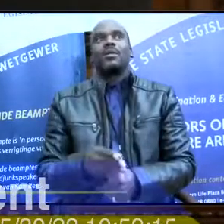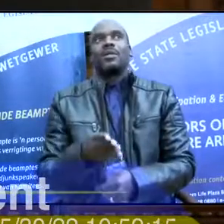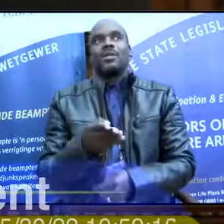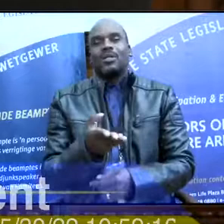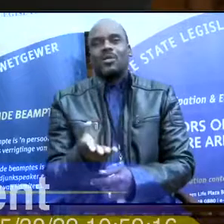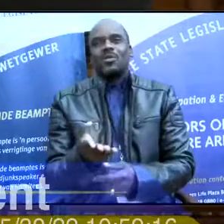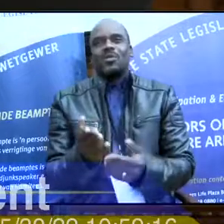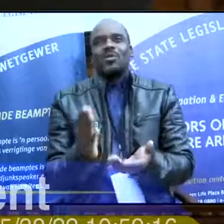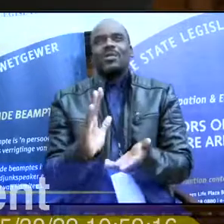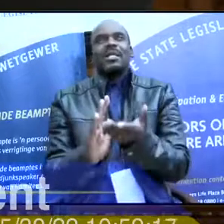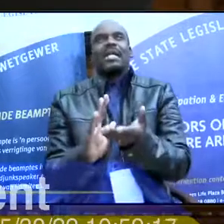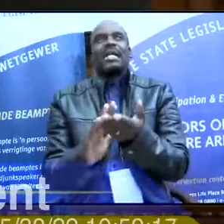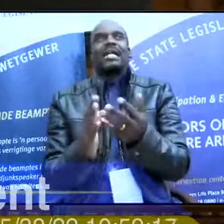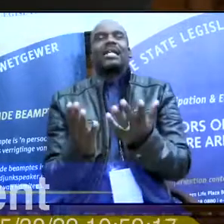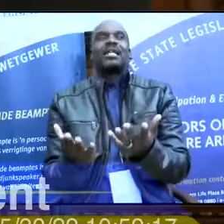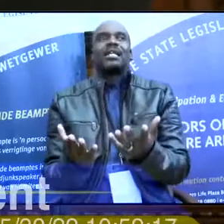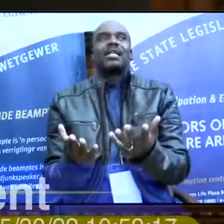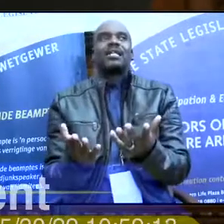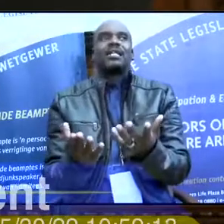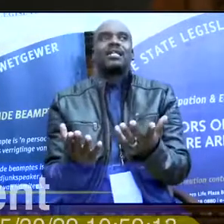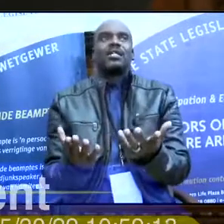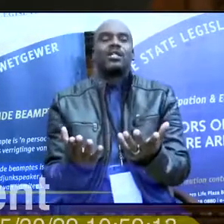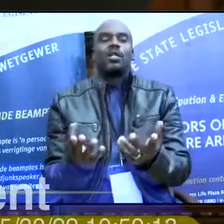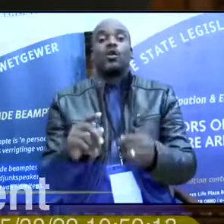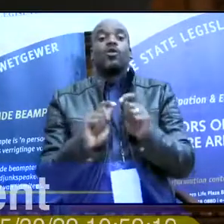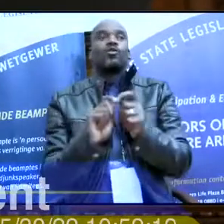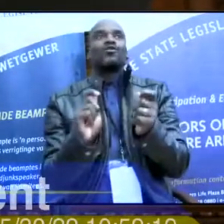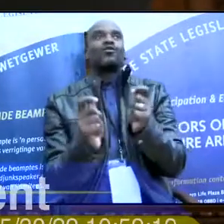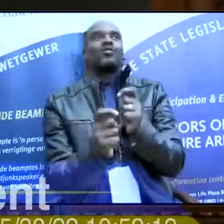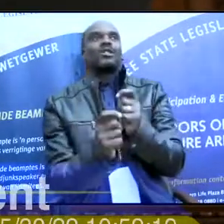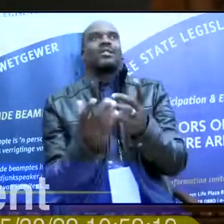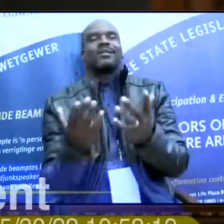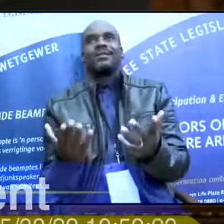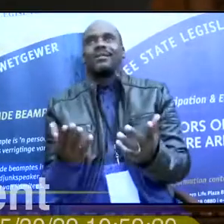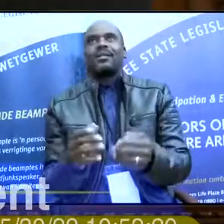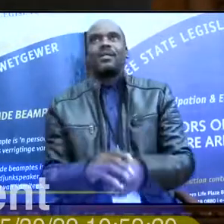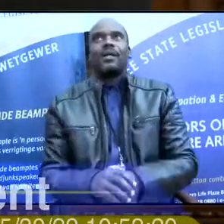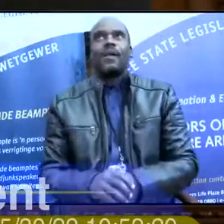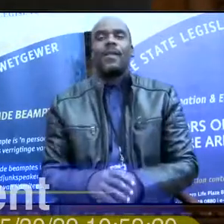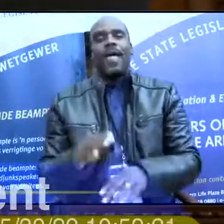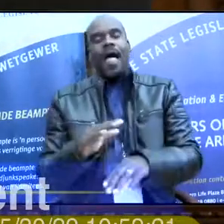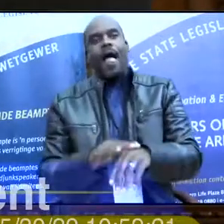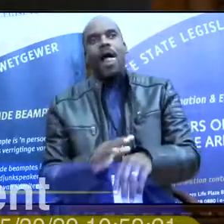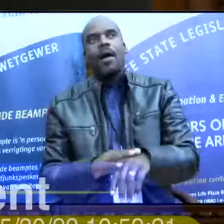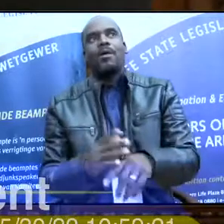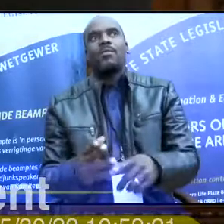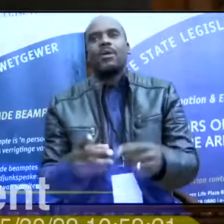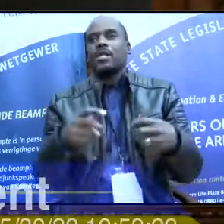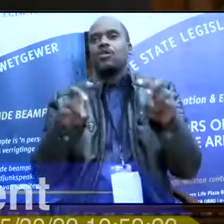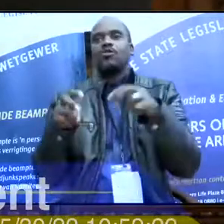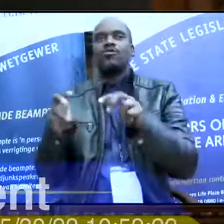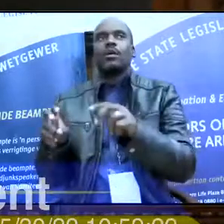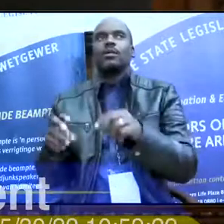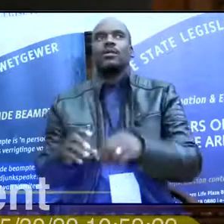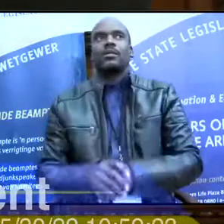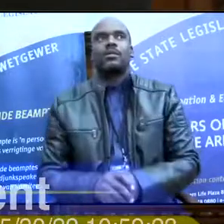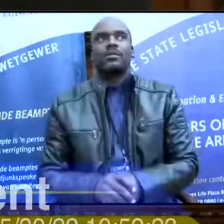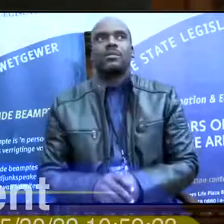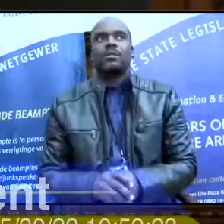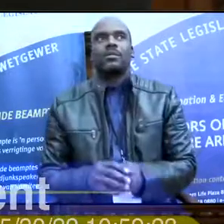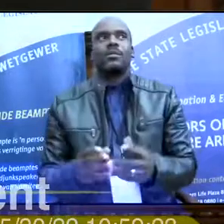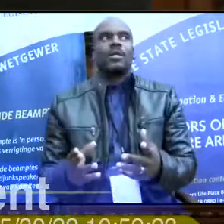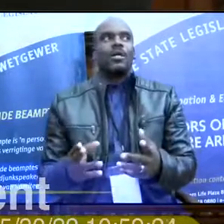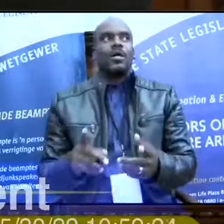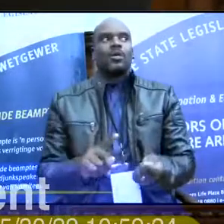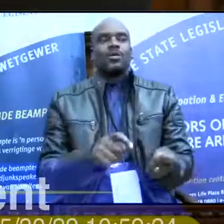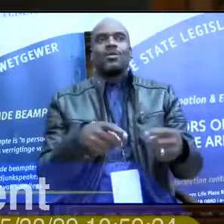decrease in demand of minerals across the trade environments and accommodation tourism requirements due to